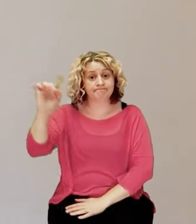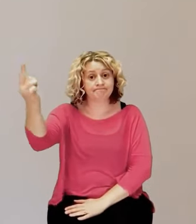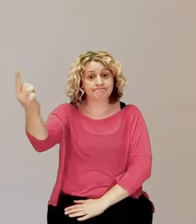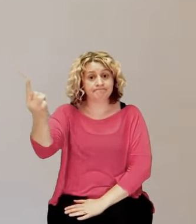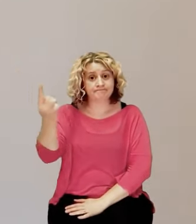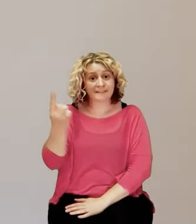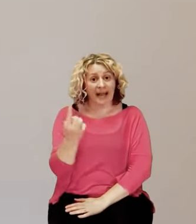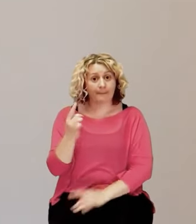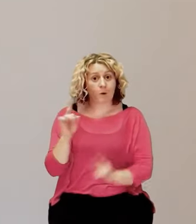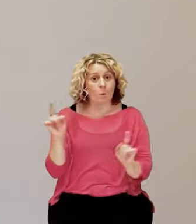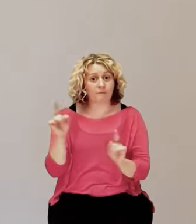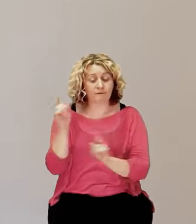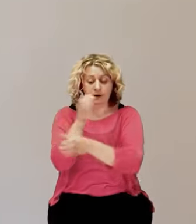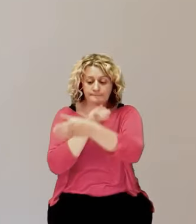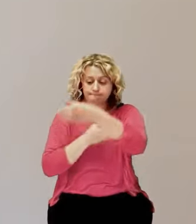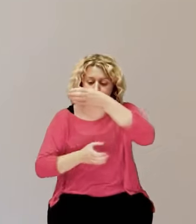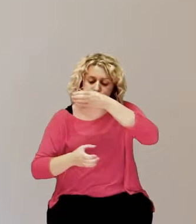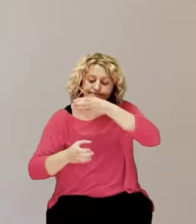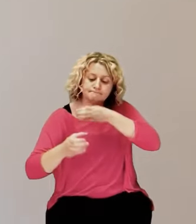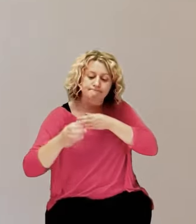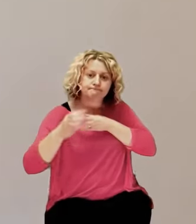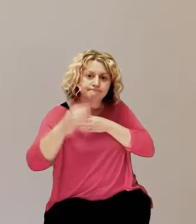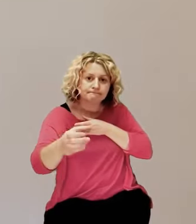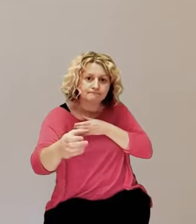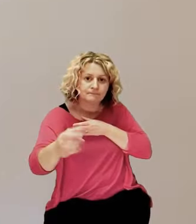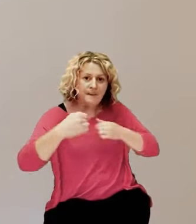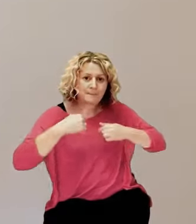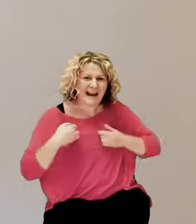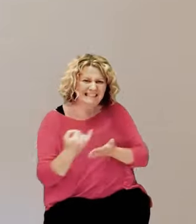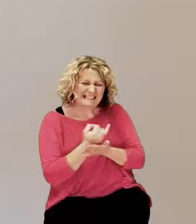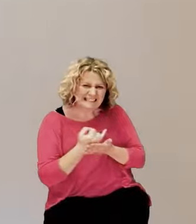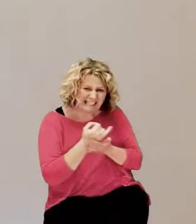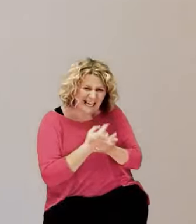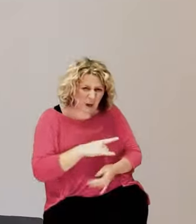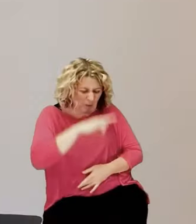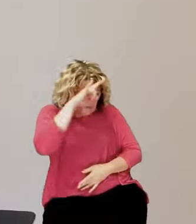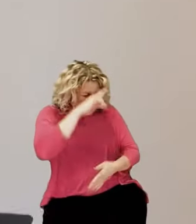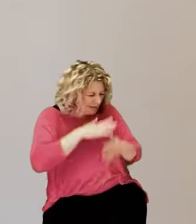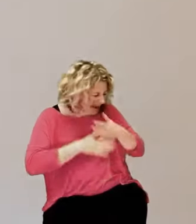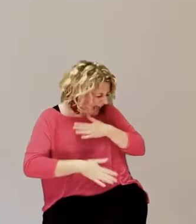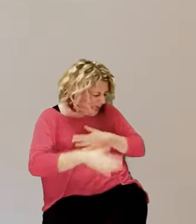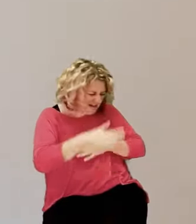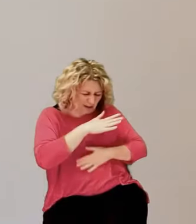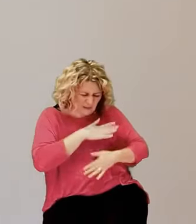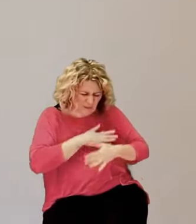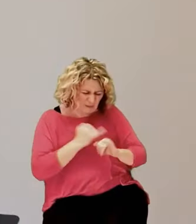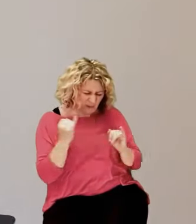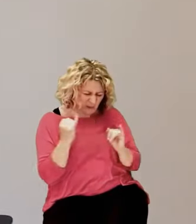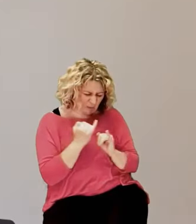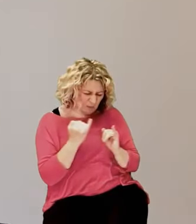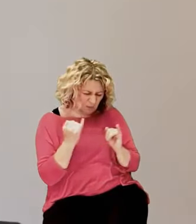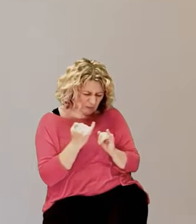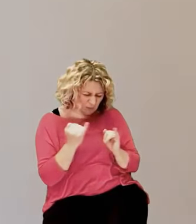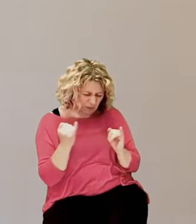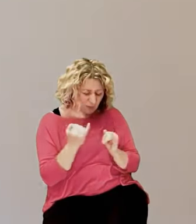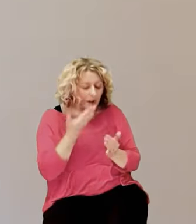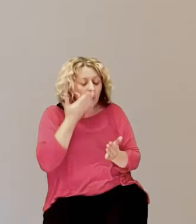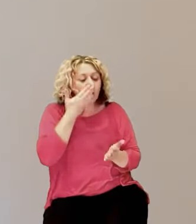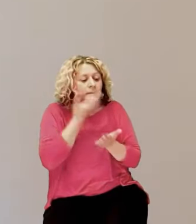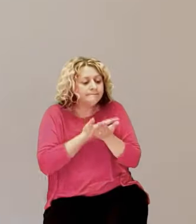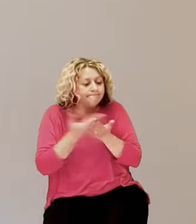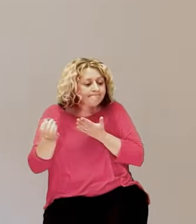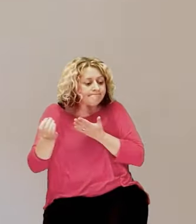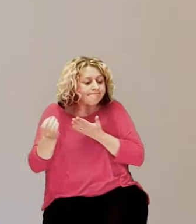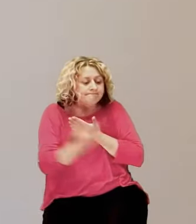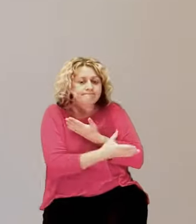our wickedness. He paid for our wickedness. He paid the penalty for it. And he said, you're free, man. You're free, woman, man,